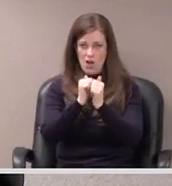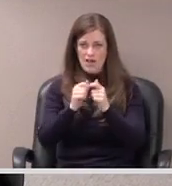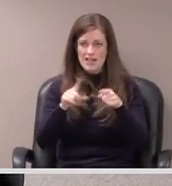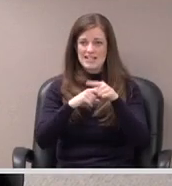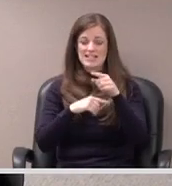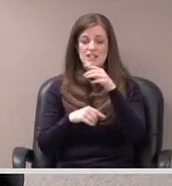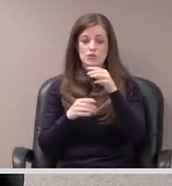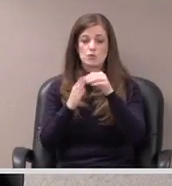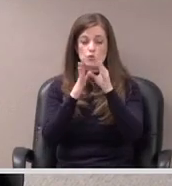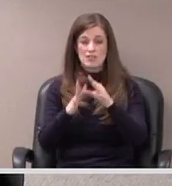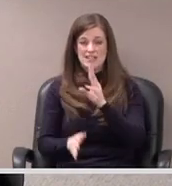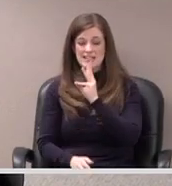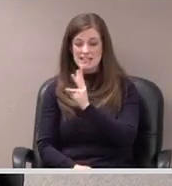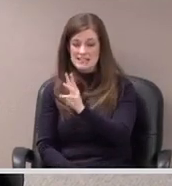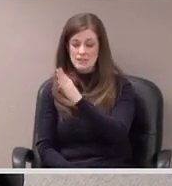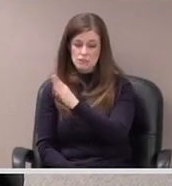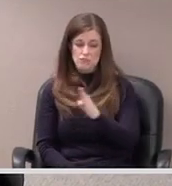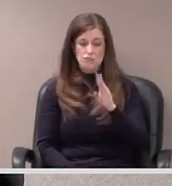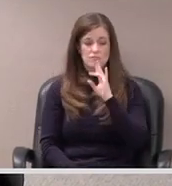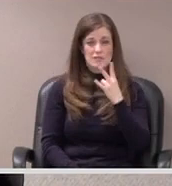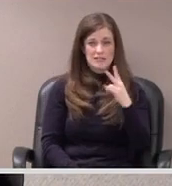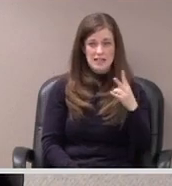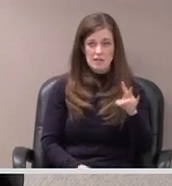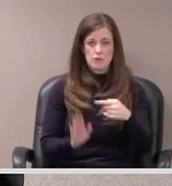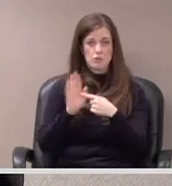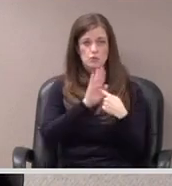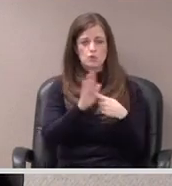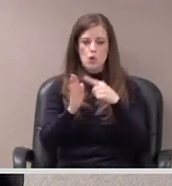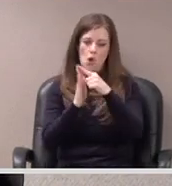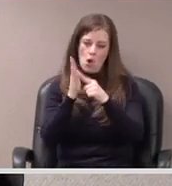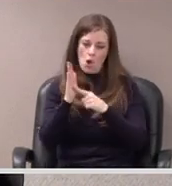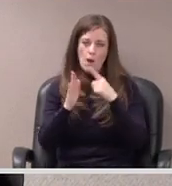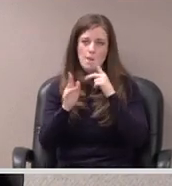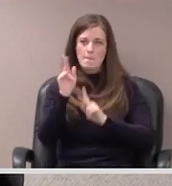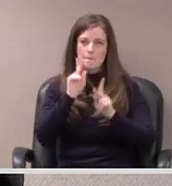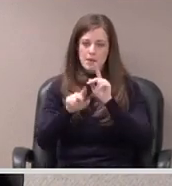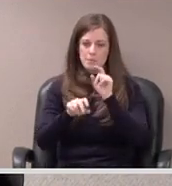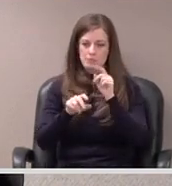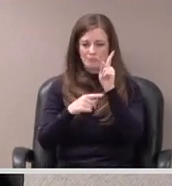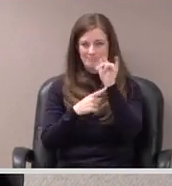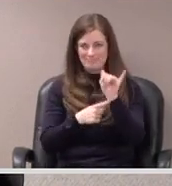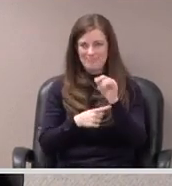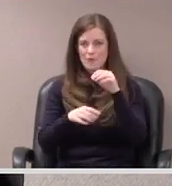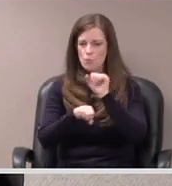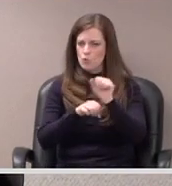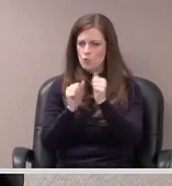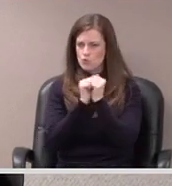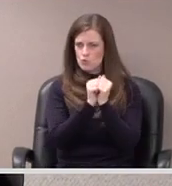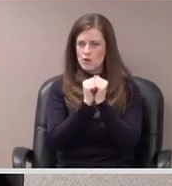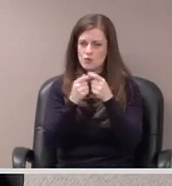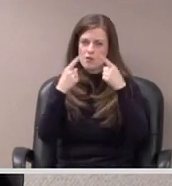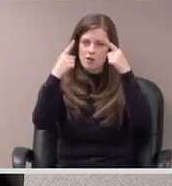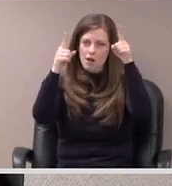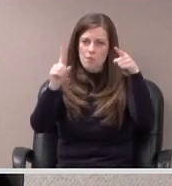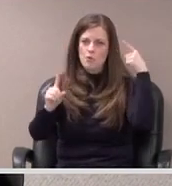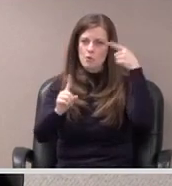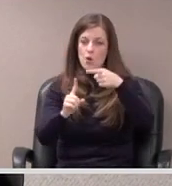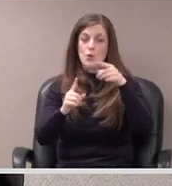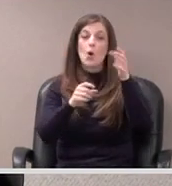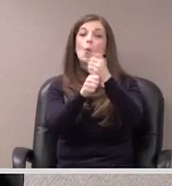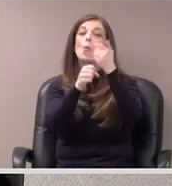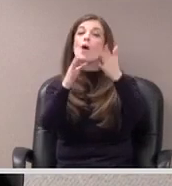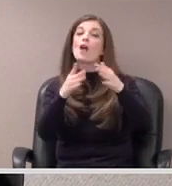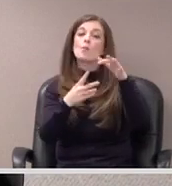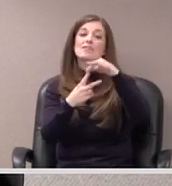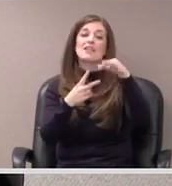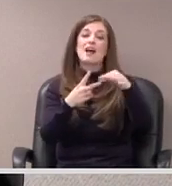to 17 were asked to create art showcasing Kentuckians working together to accomplish common goals. A winner was selected for